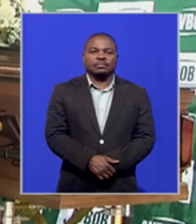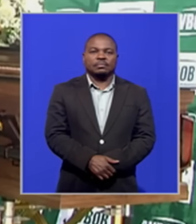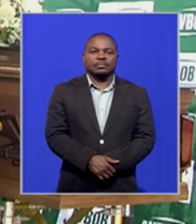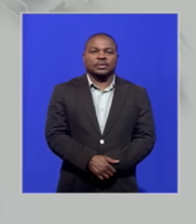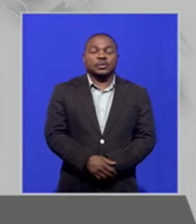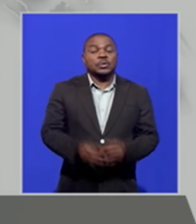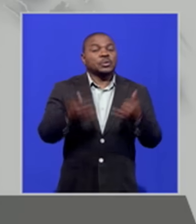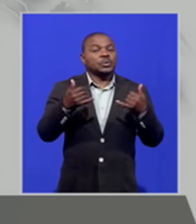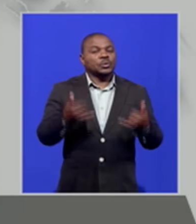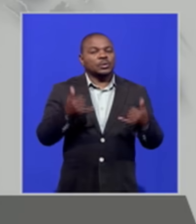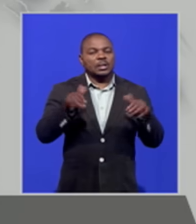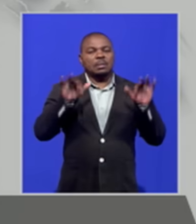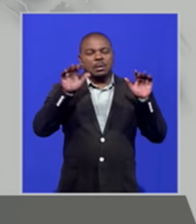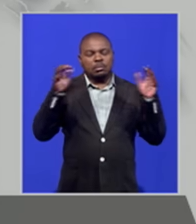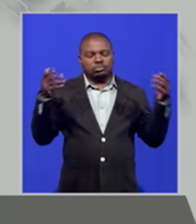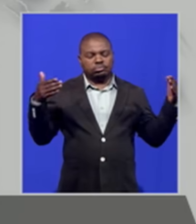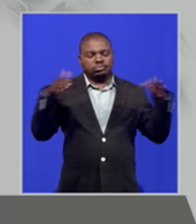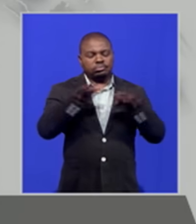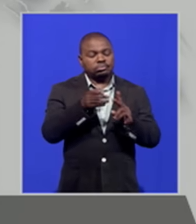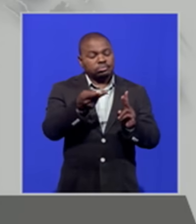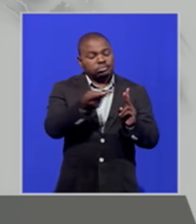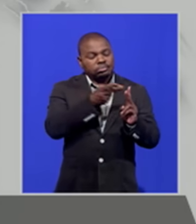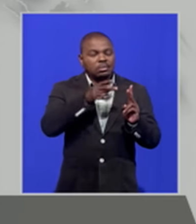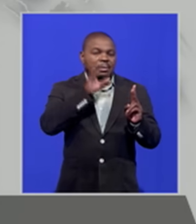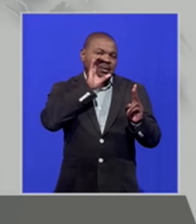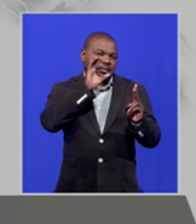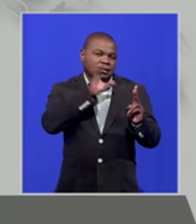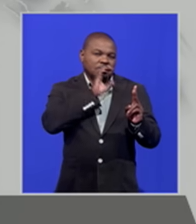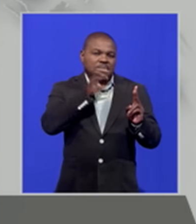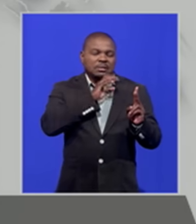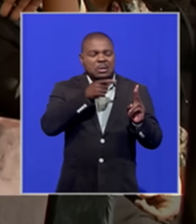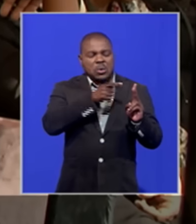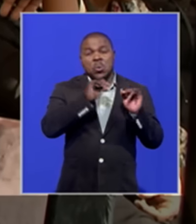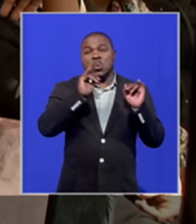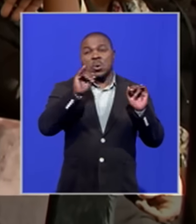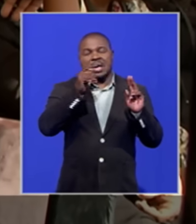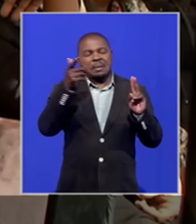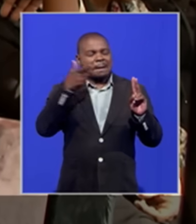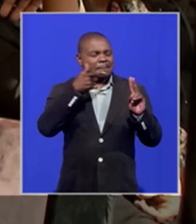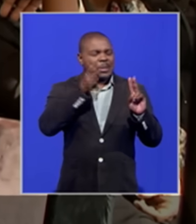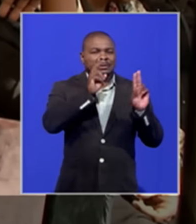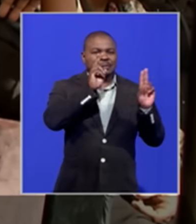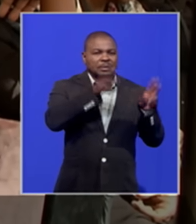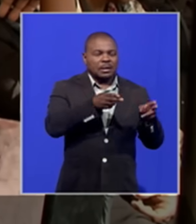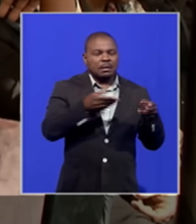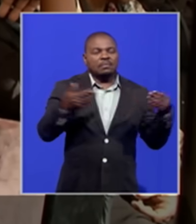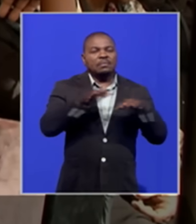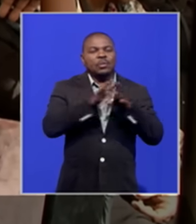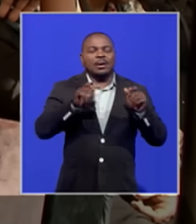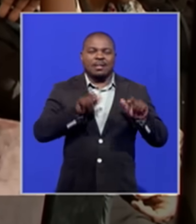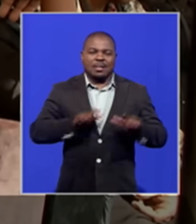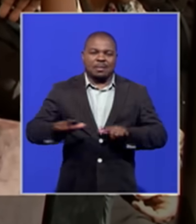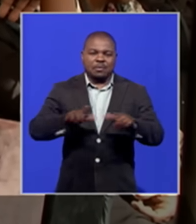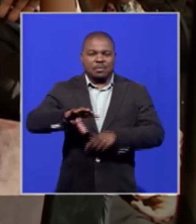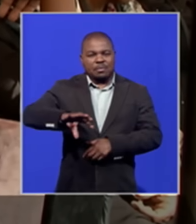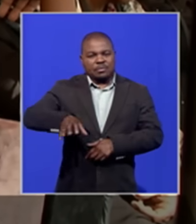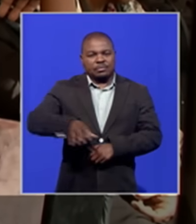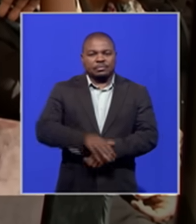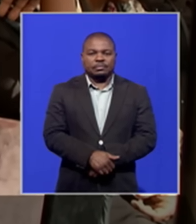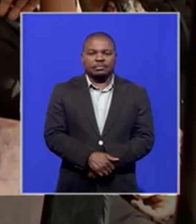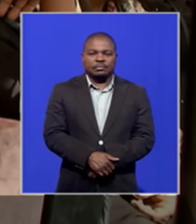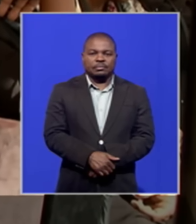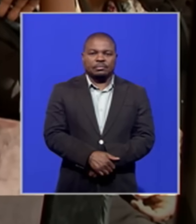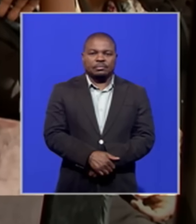Go tlhole go tsenetšwe poloko ya batswala ba babedi bao ba bolailwego ka setlogo ka ntlenyana ga Groblersdal, provinseng ya Limpopo.